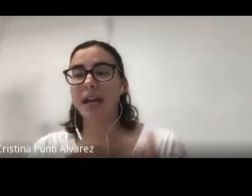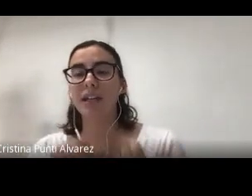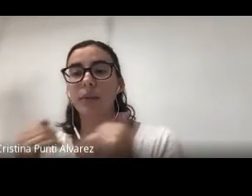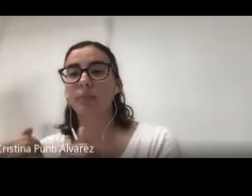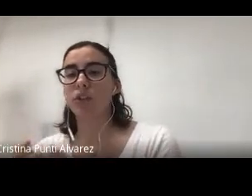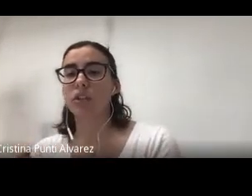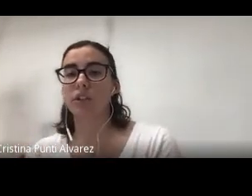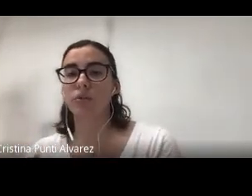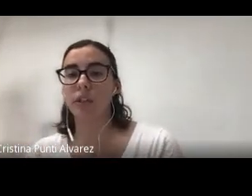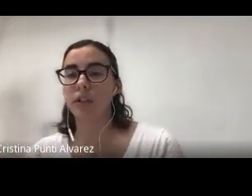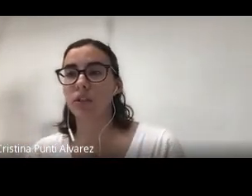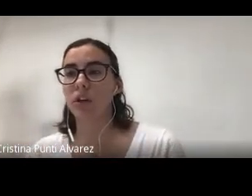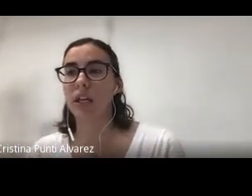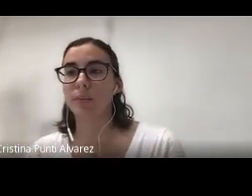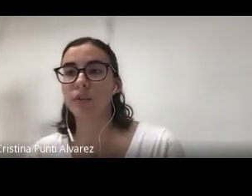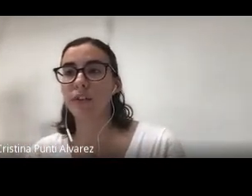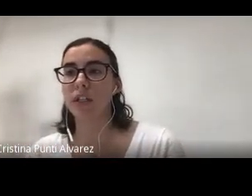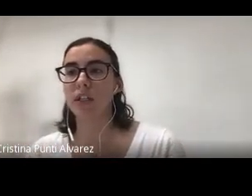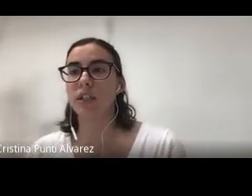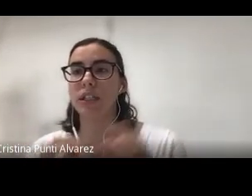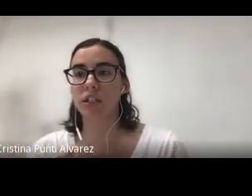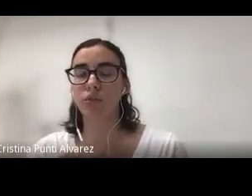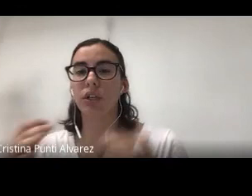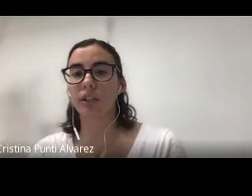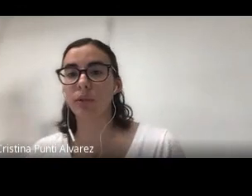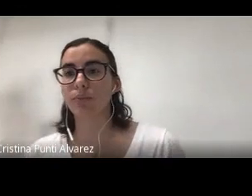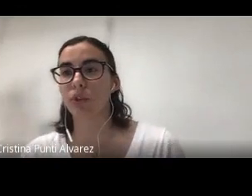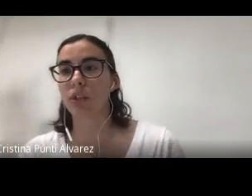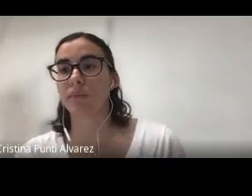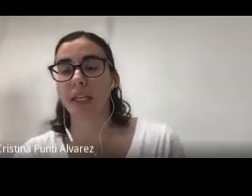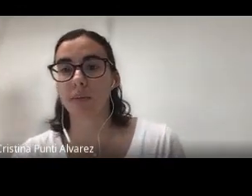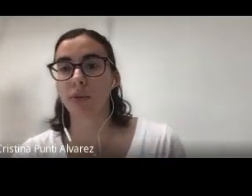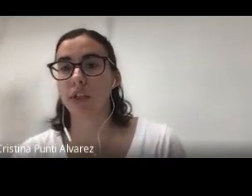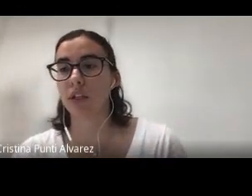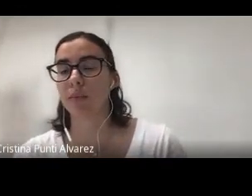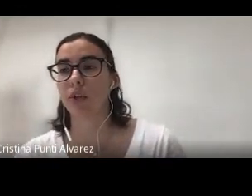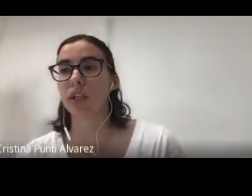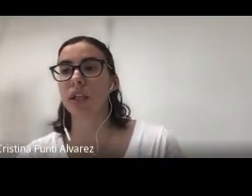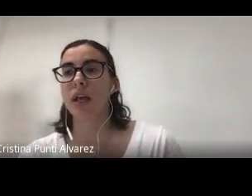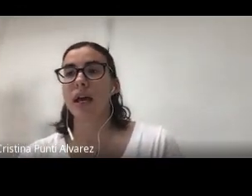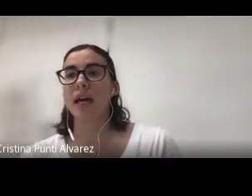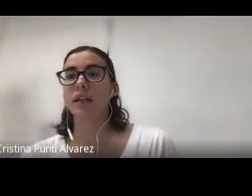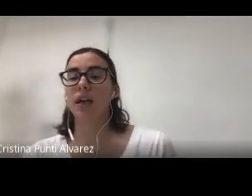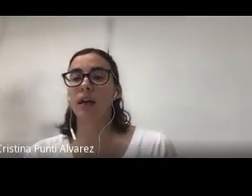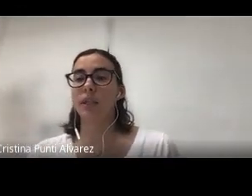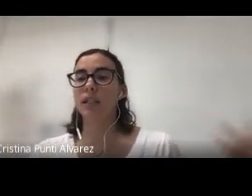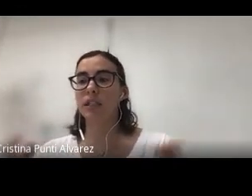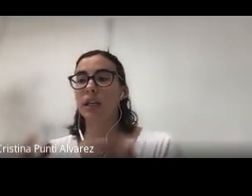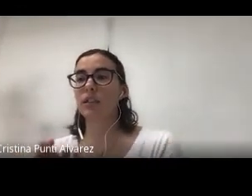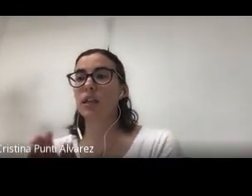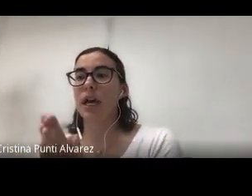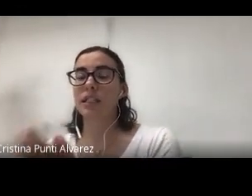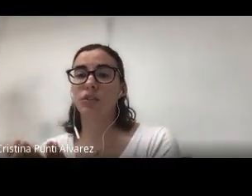an IRB process has to be done and approved, and institutional review board must approve the project. And in